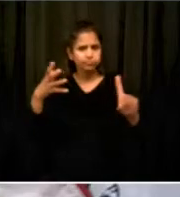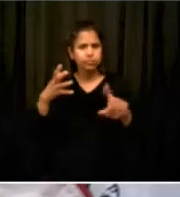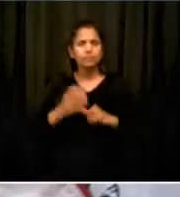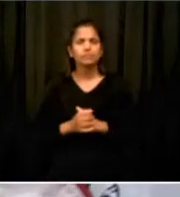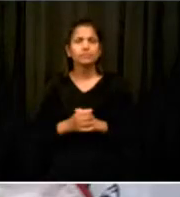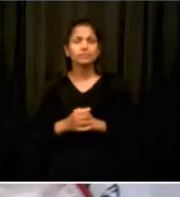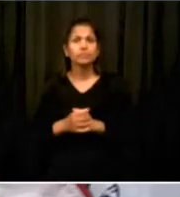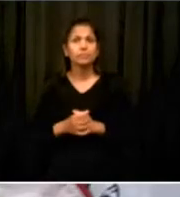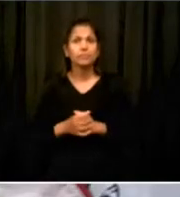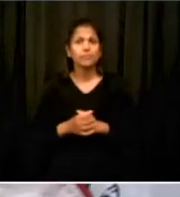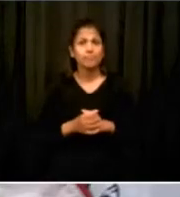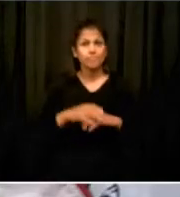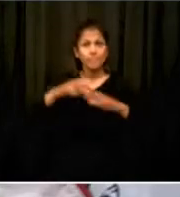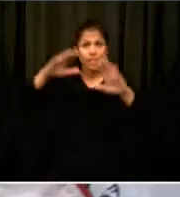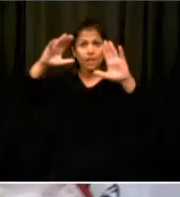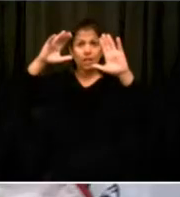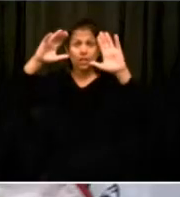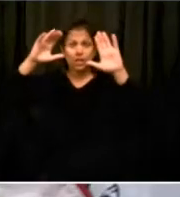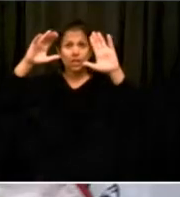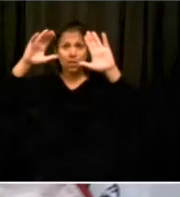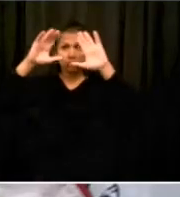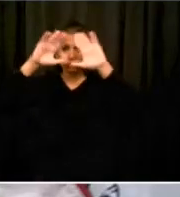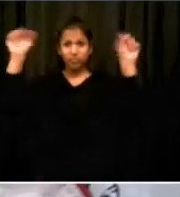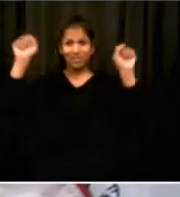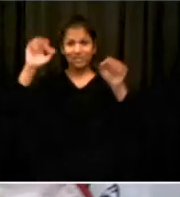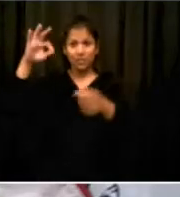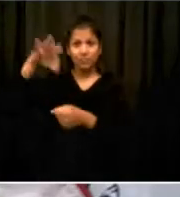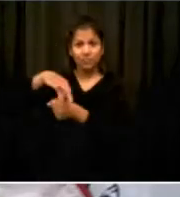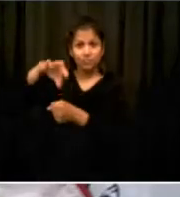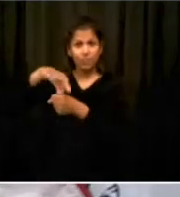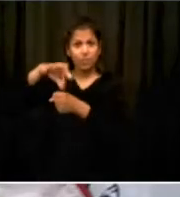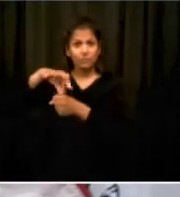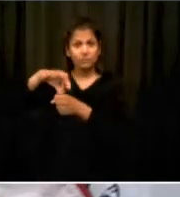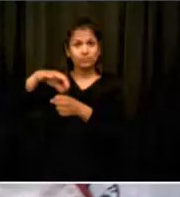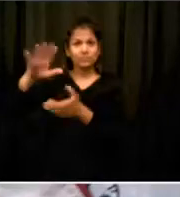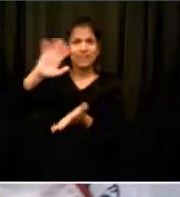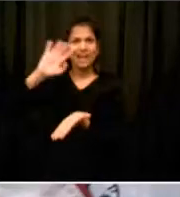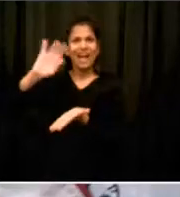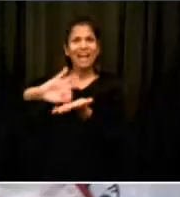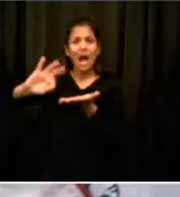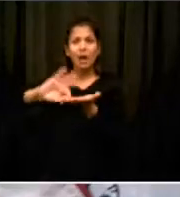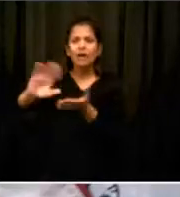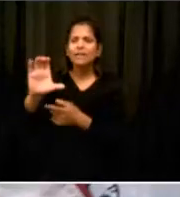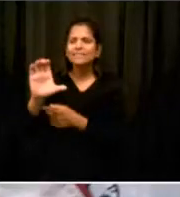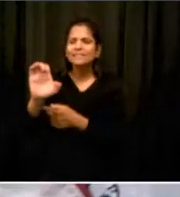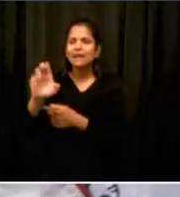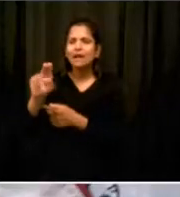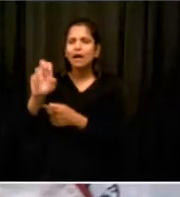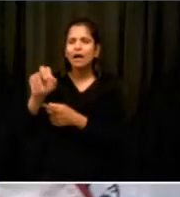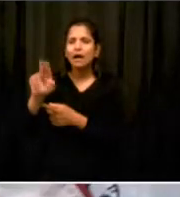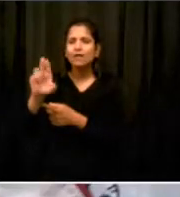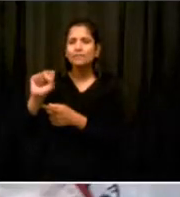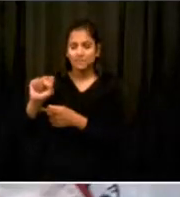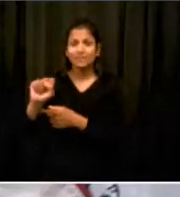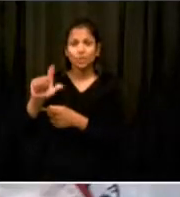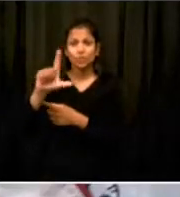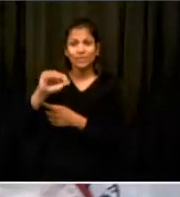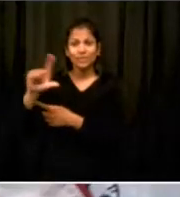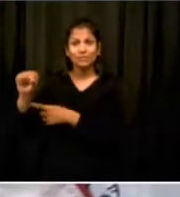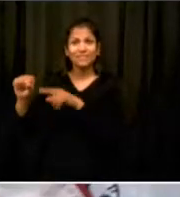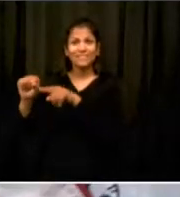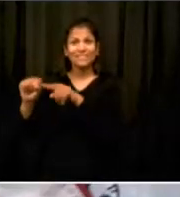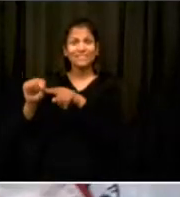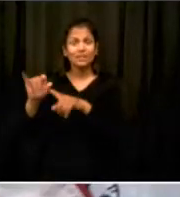crucial, crucial time for this city and this country. And we need to do everything we can to make sure that everyone is counted